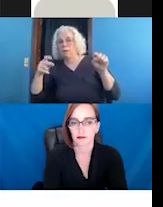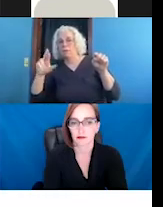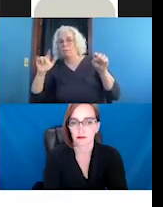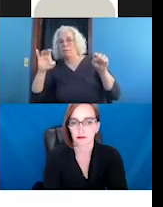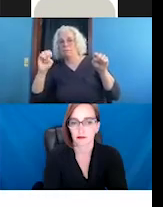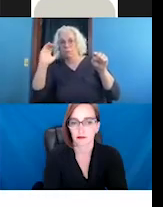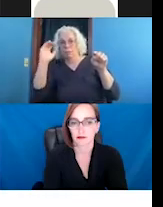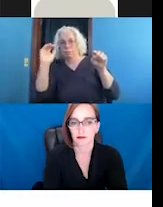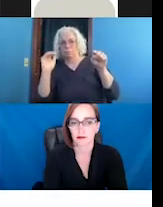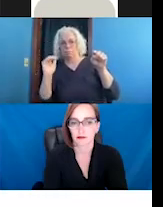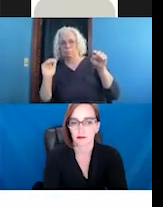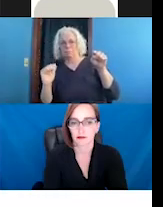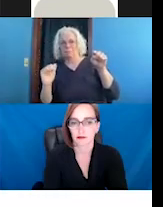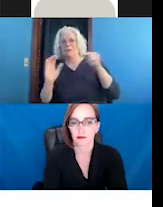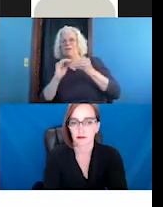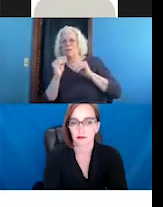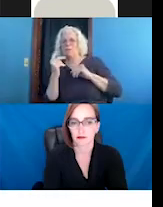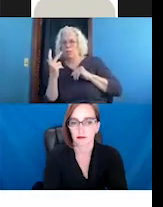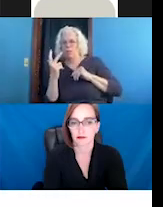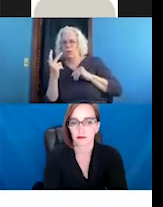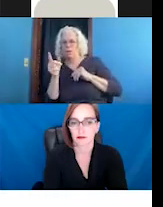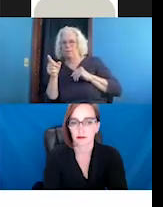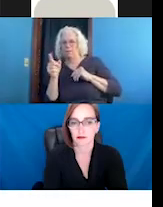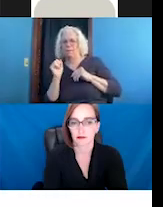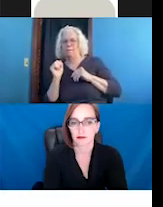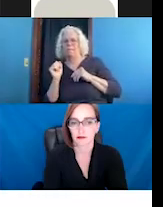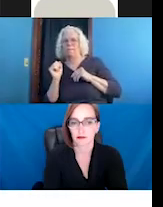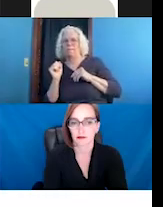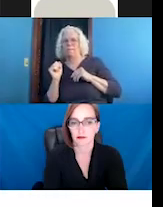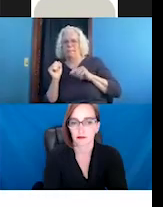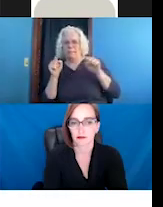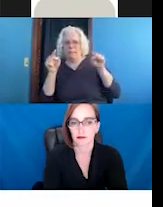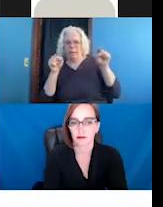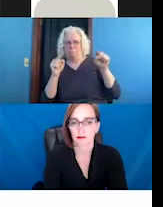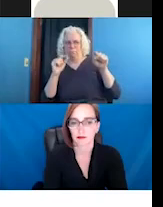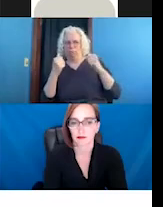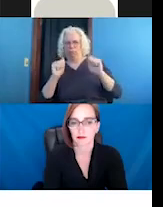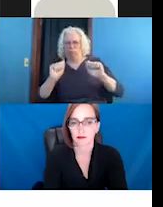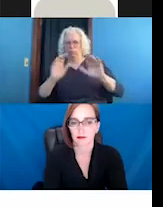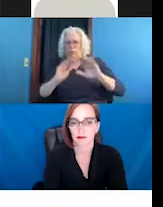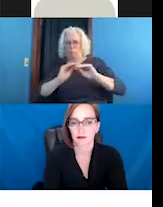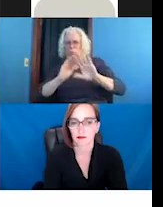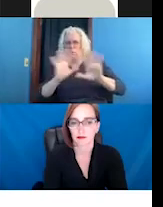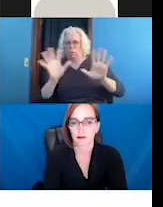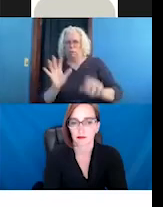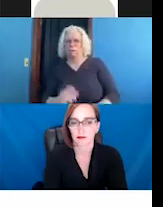3 on the form if you've looked at it, but we'll make sure that's clear as well.